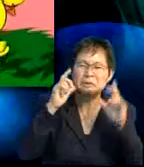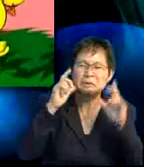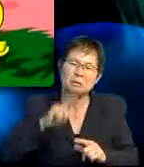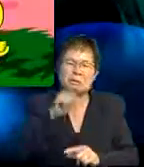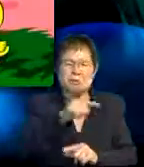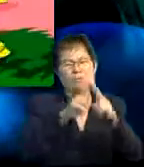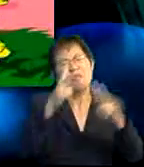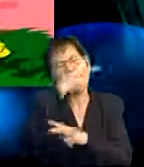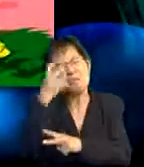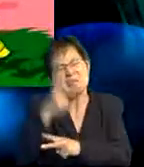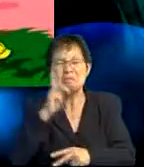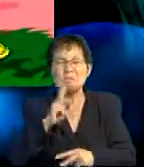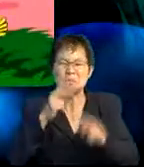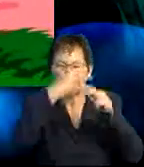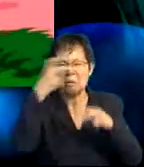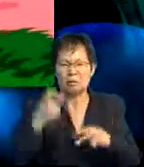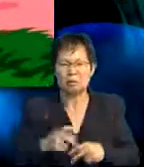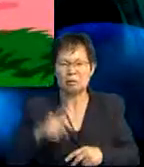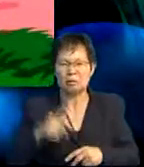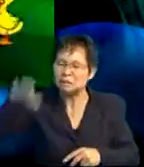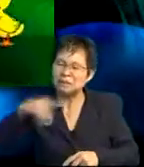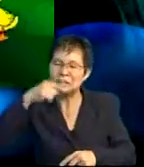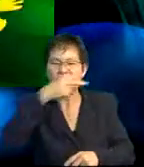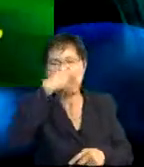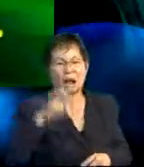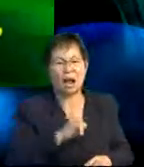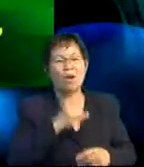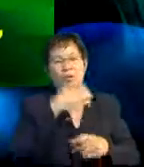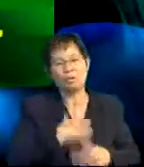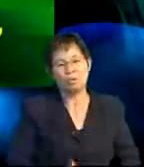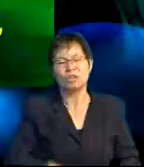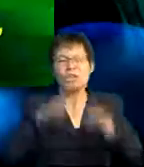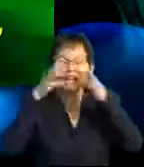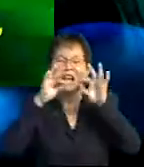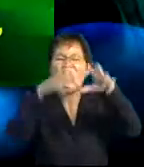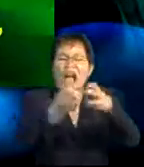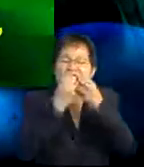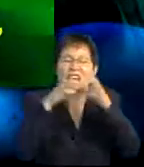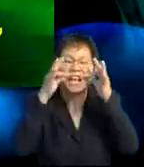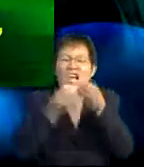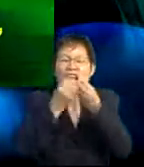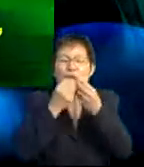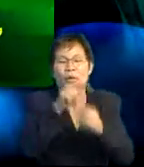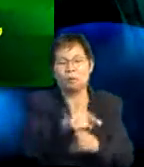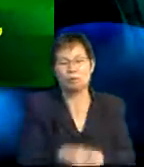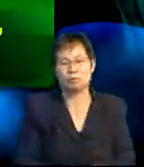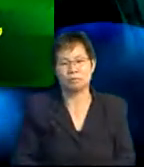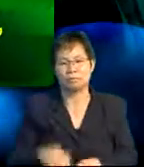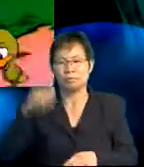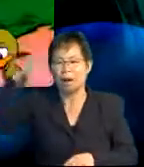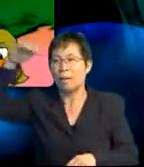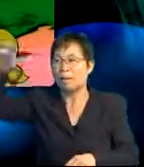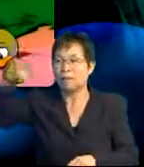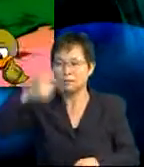so ugly," said one of his sisters. "I wish the cat would eat you up," said one of his